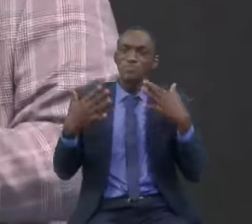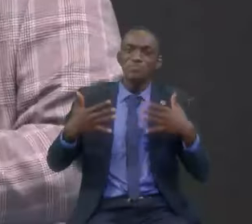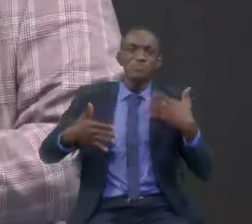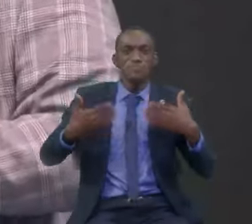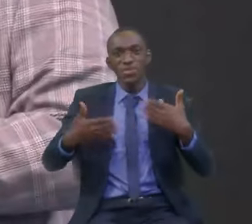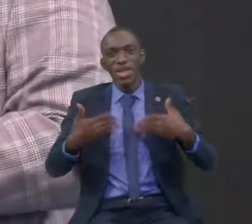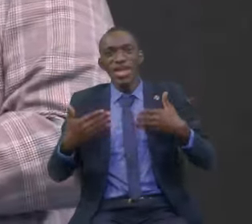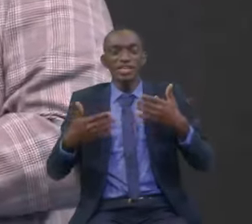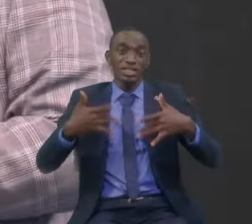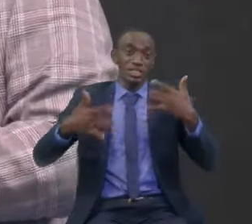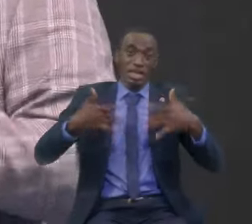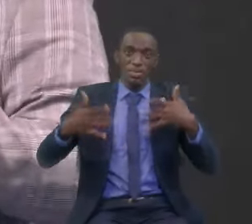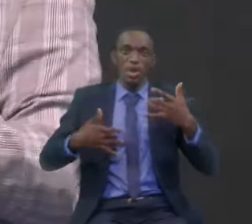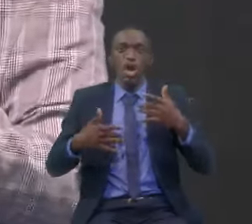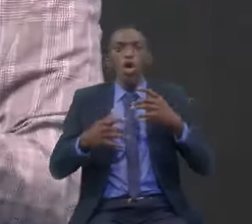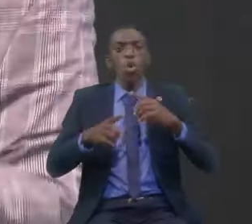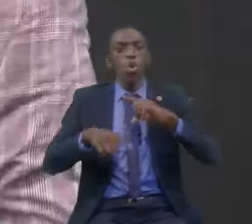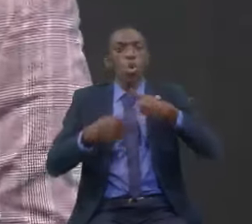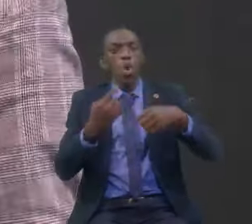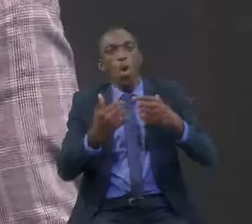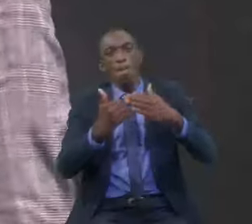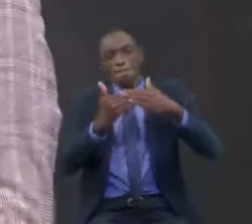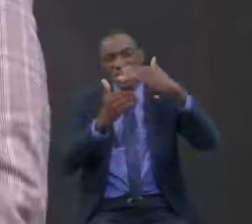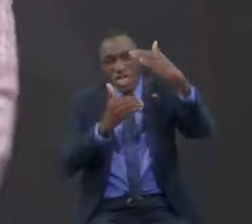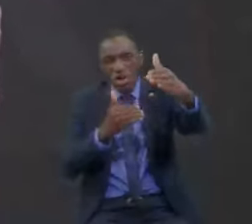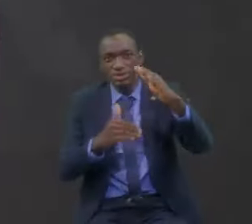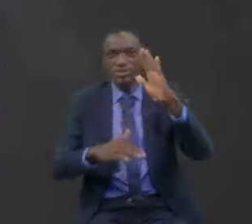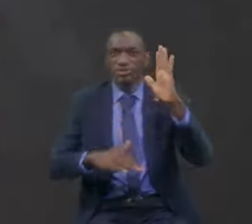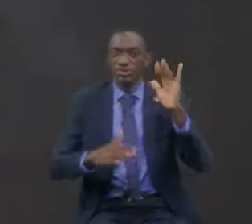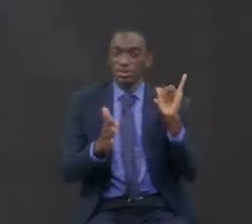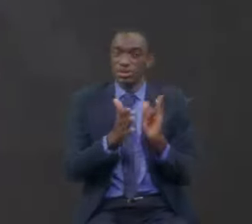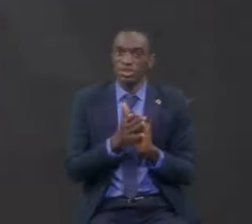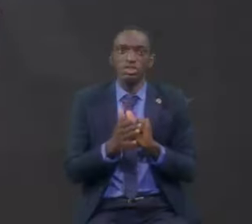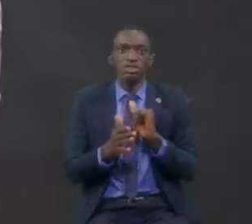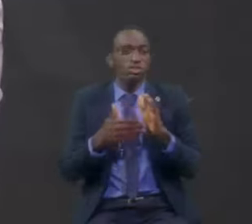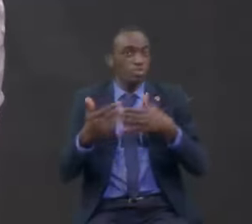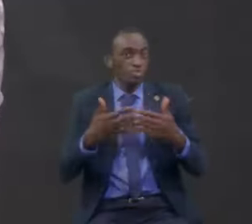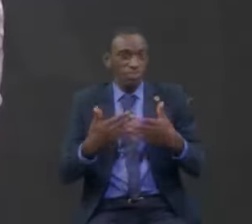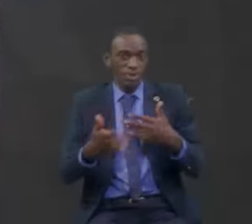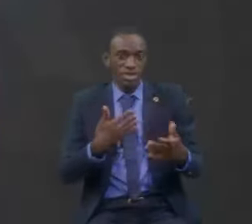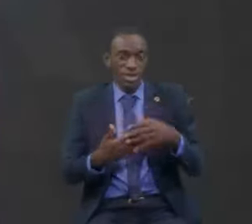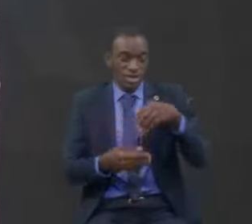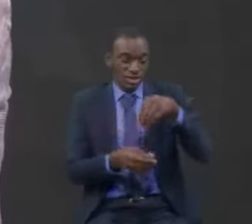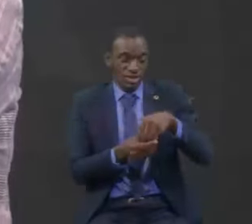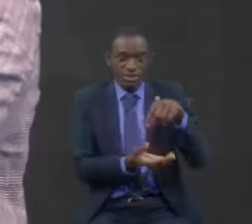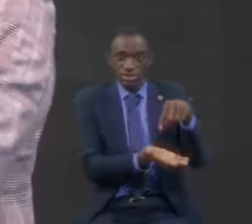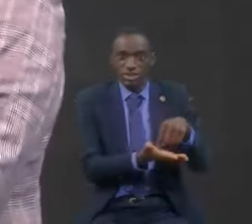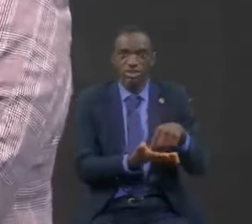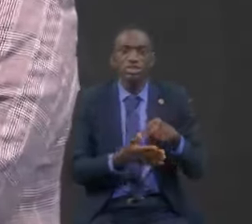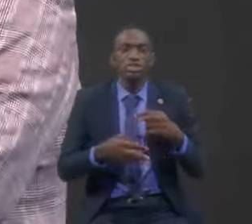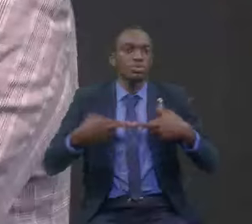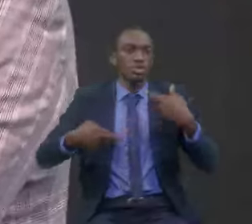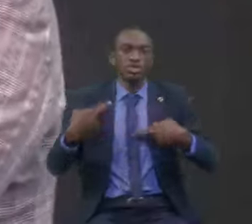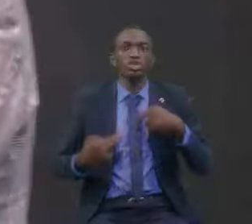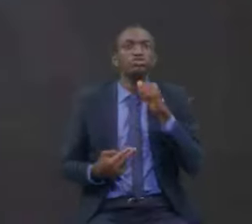go beyond that not withstanding in this yes Rejoice not that the